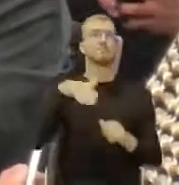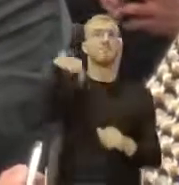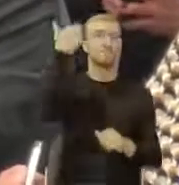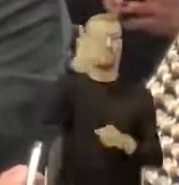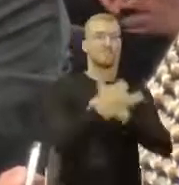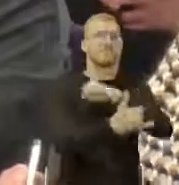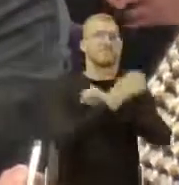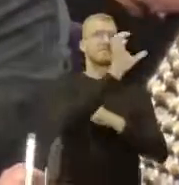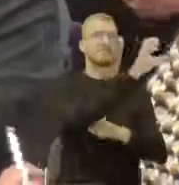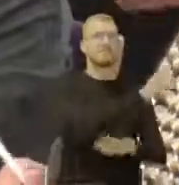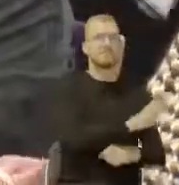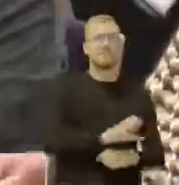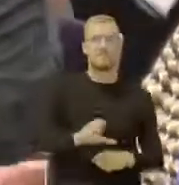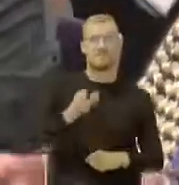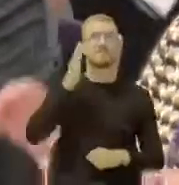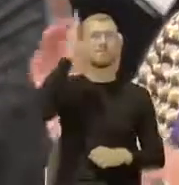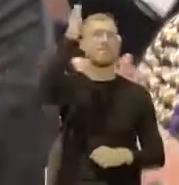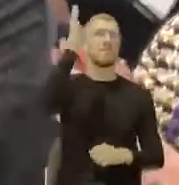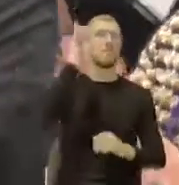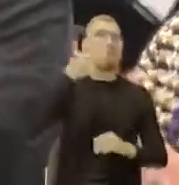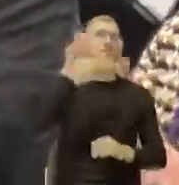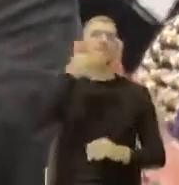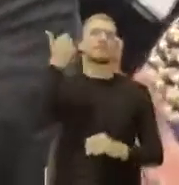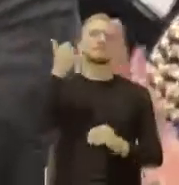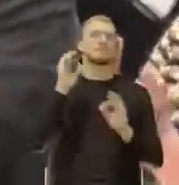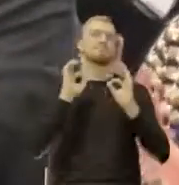Thank you very much. Dziękuję.